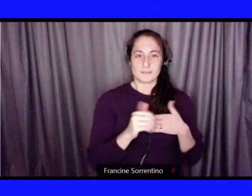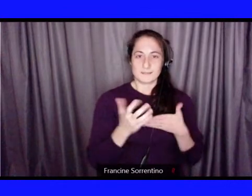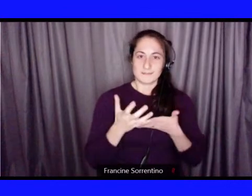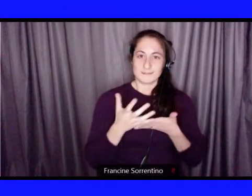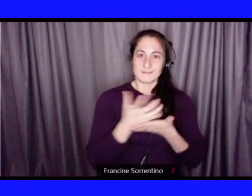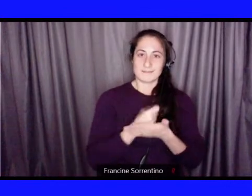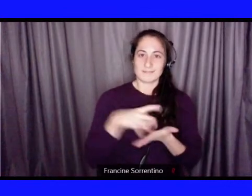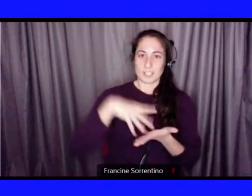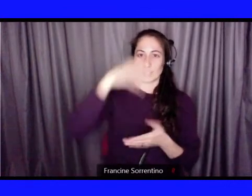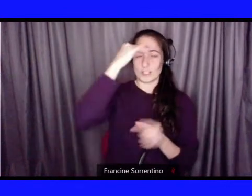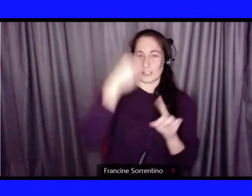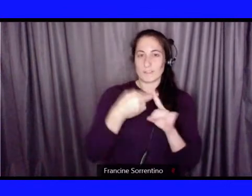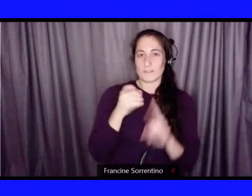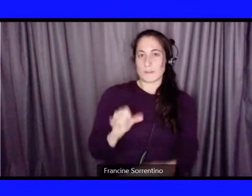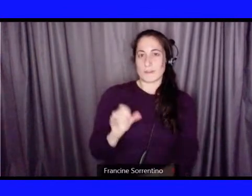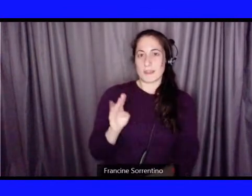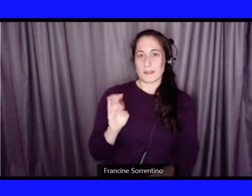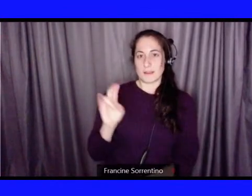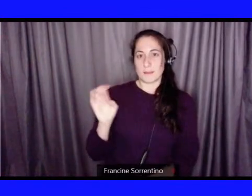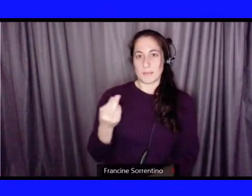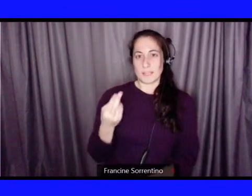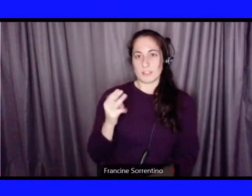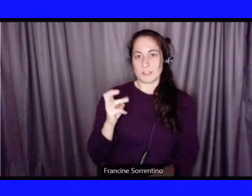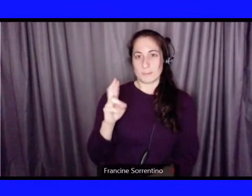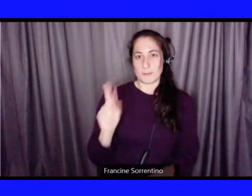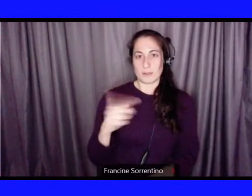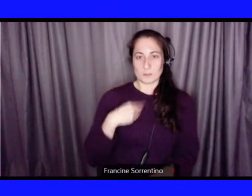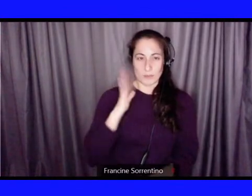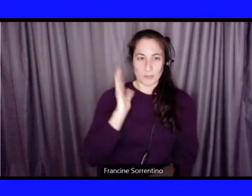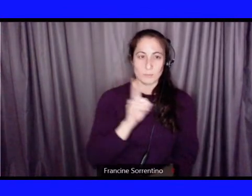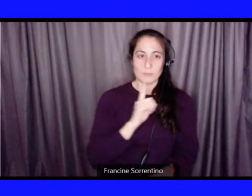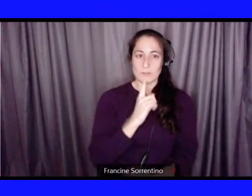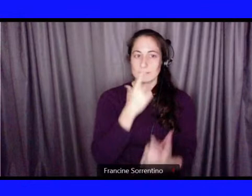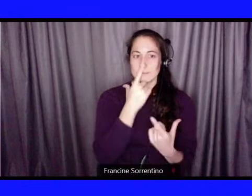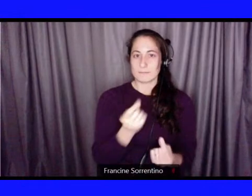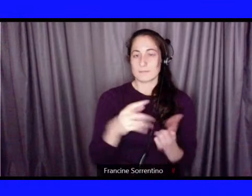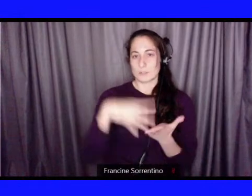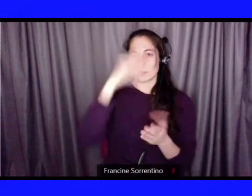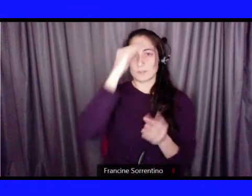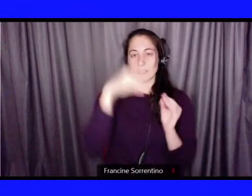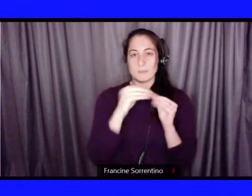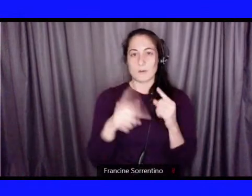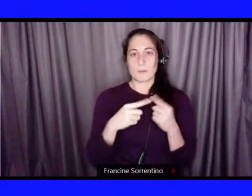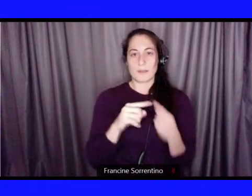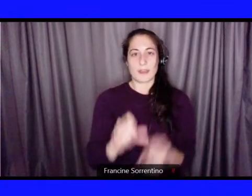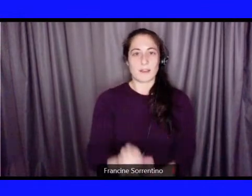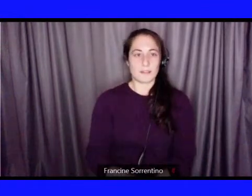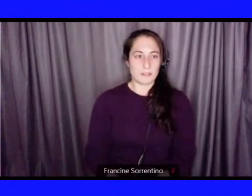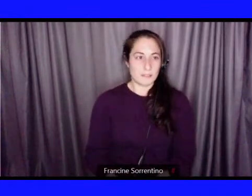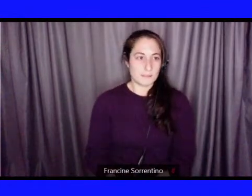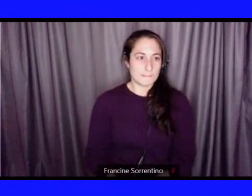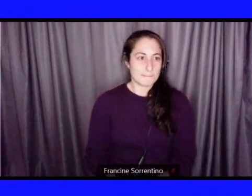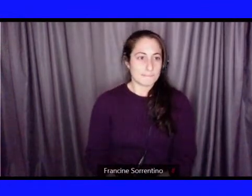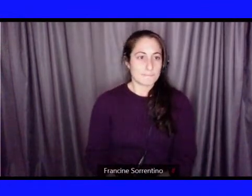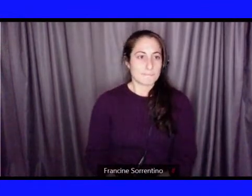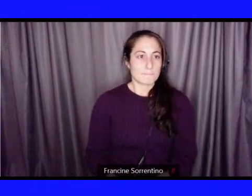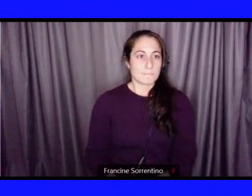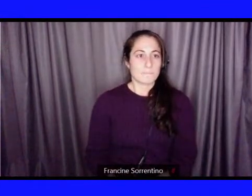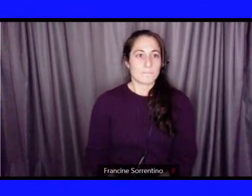Okay. So I just want to ask, is there any old businesses that we need to